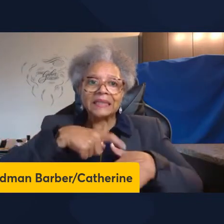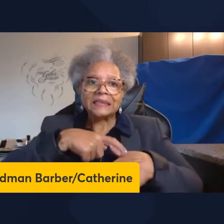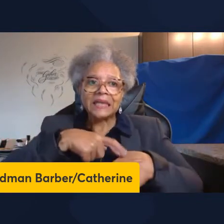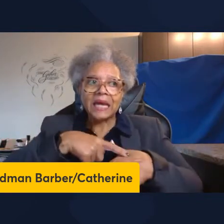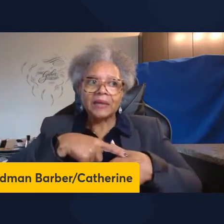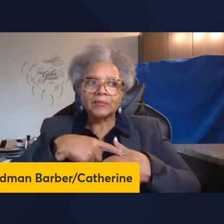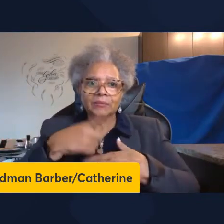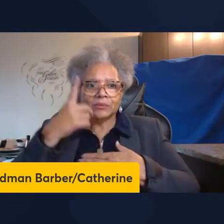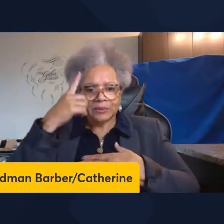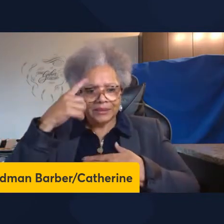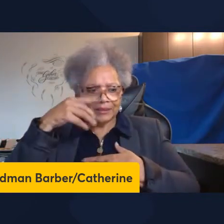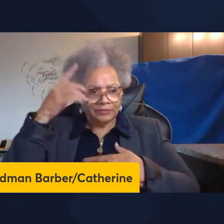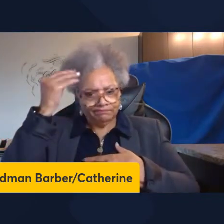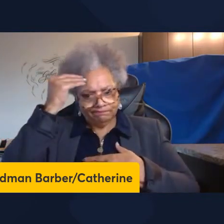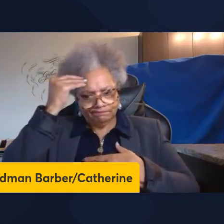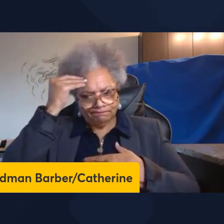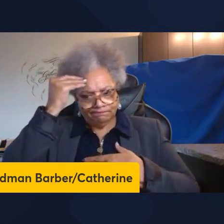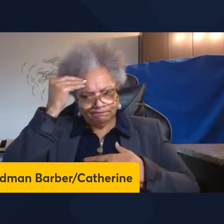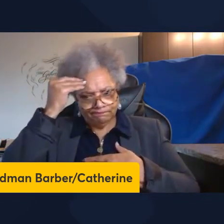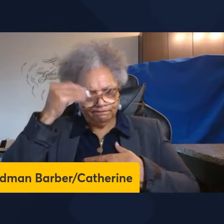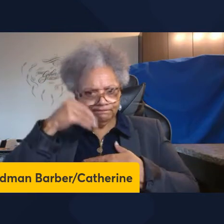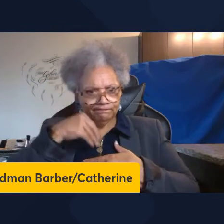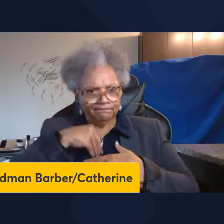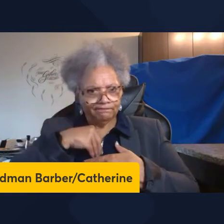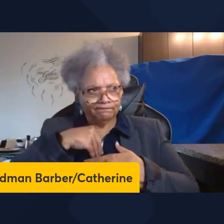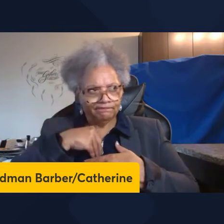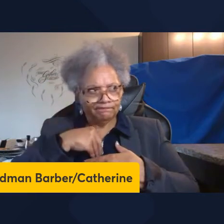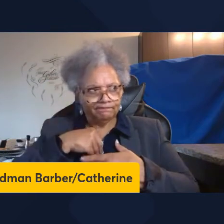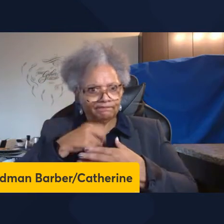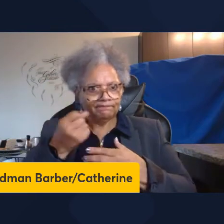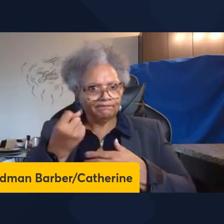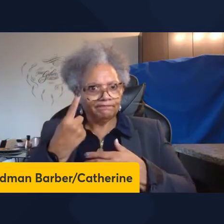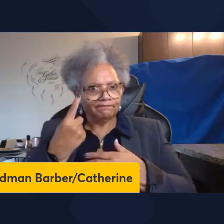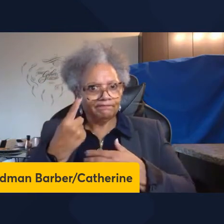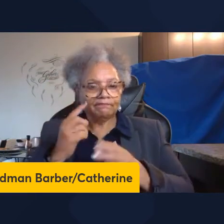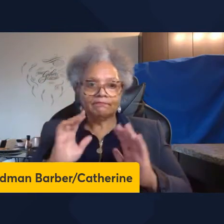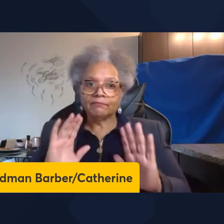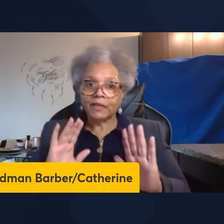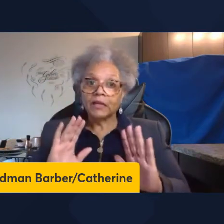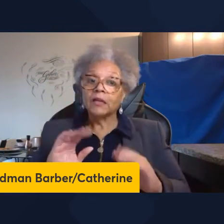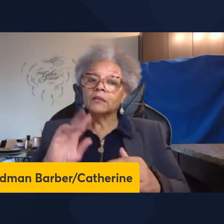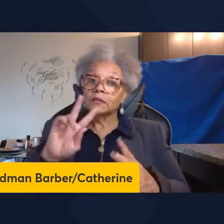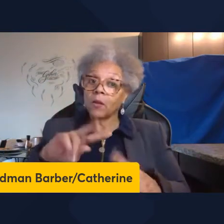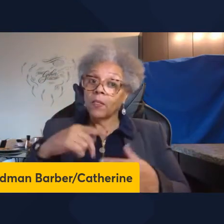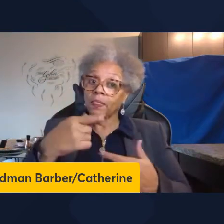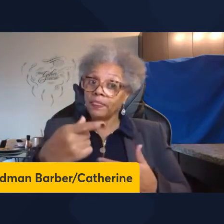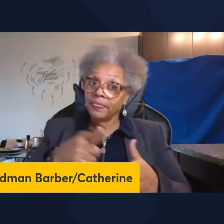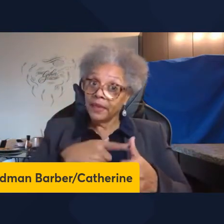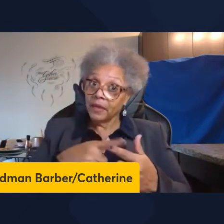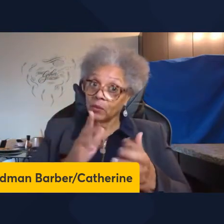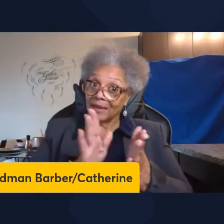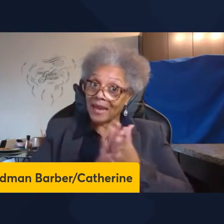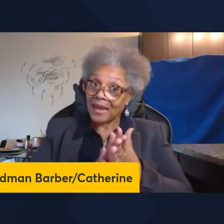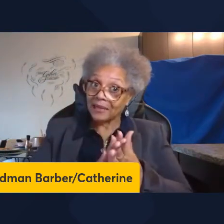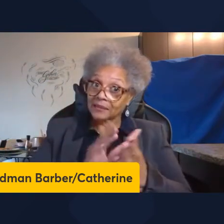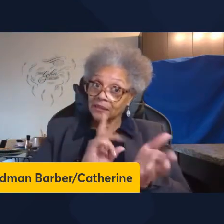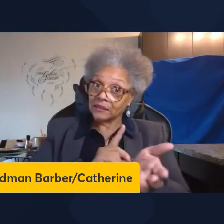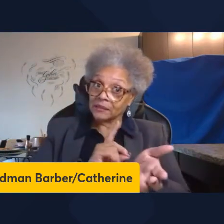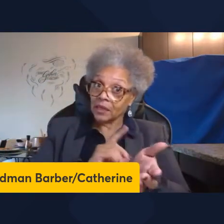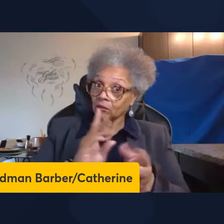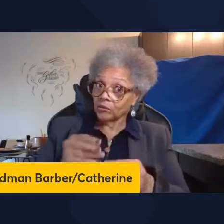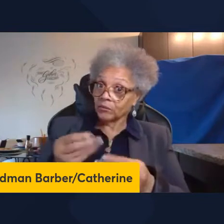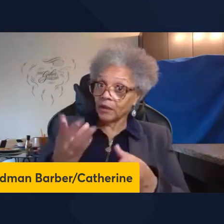this diagnosis sink in. So then the flip side, we asked the provider, when you gave this